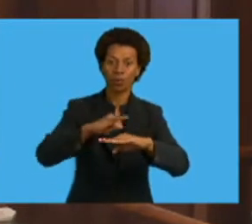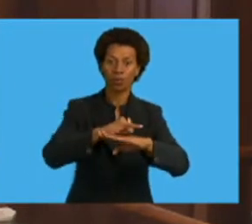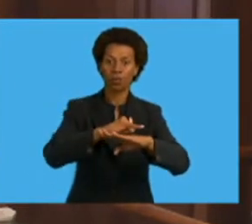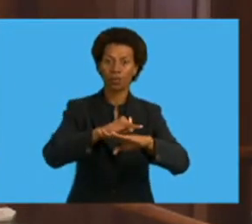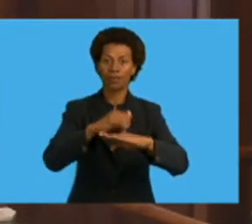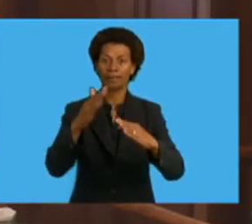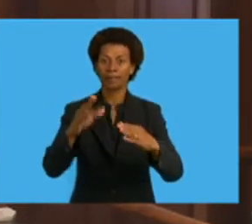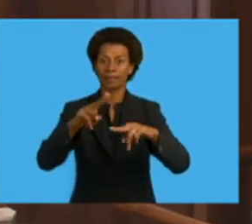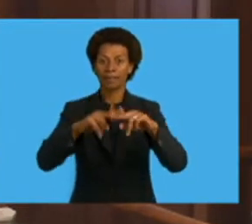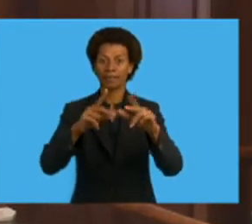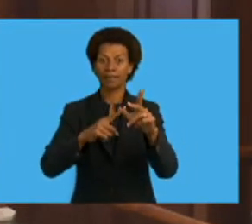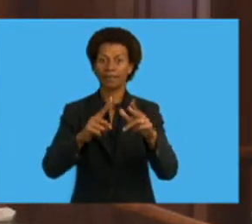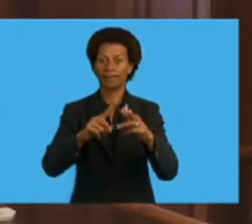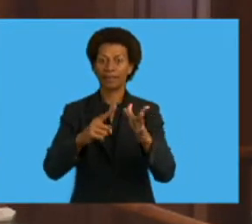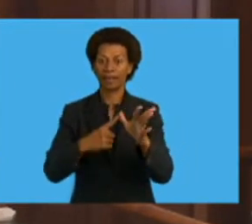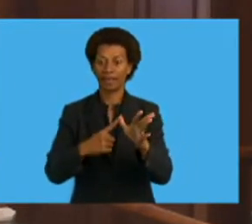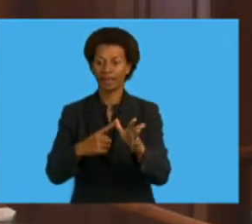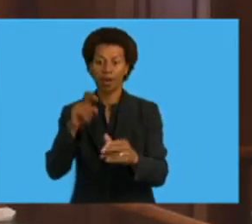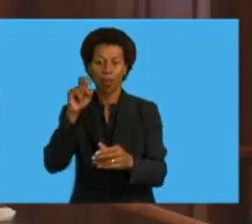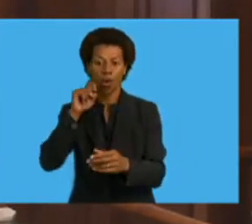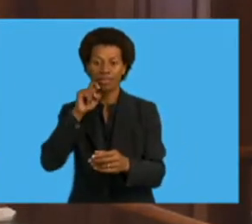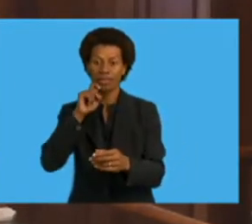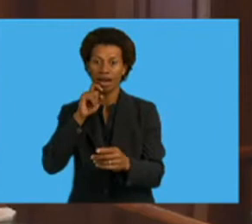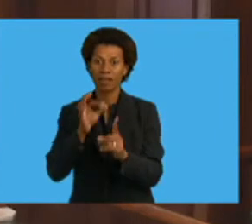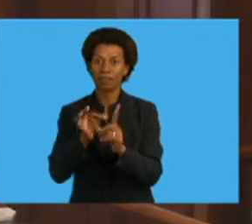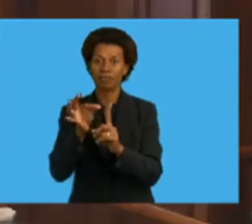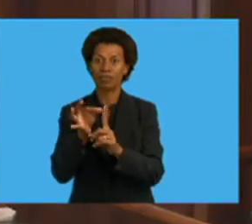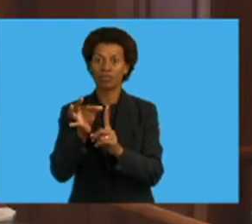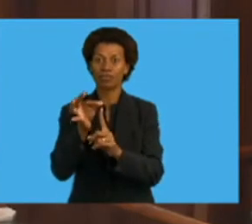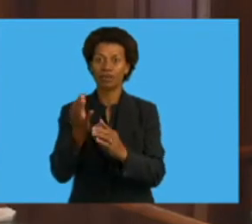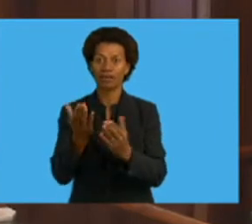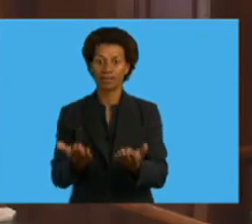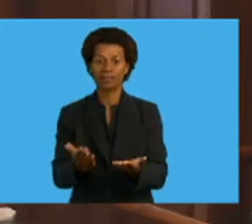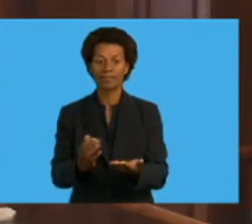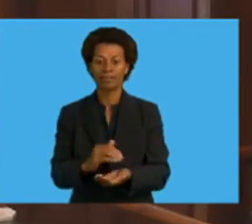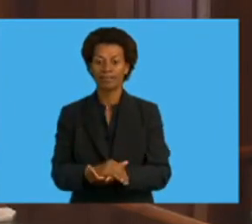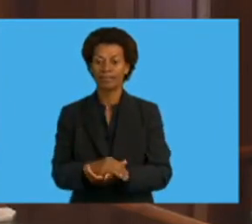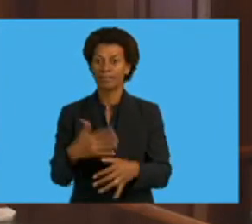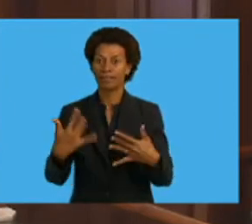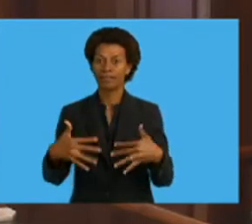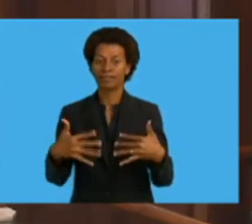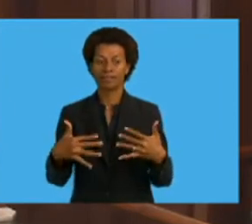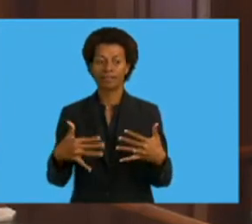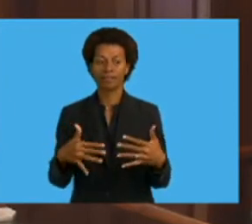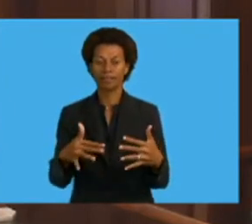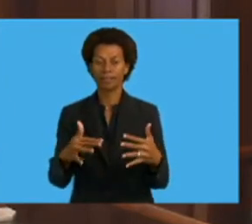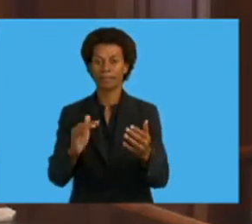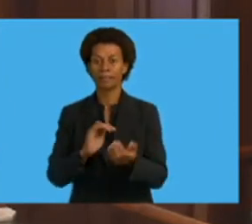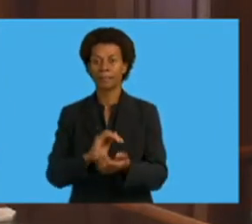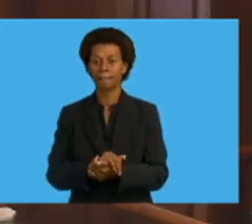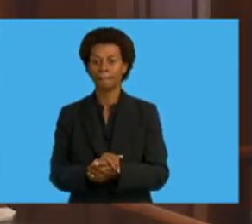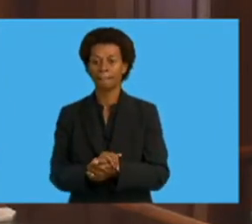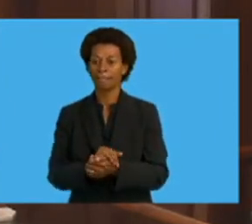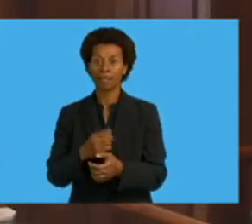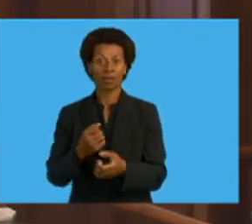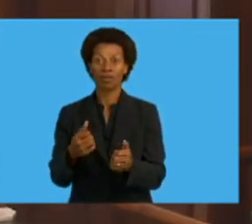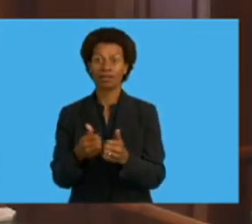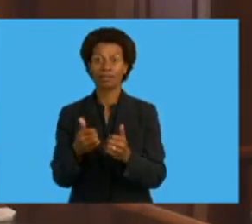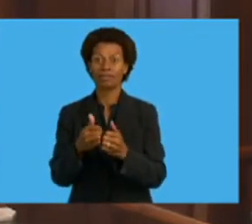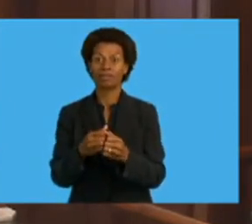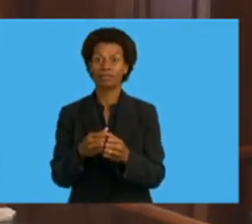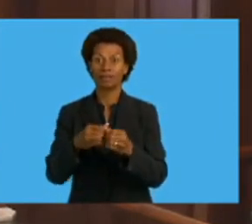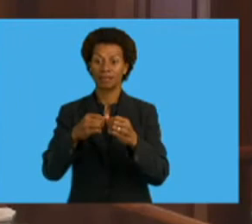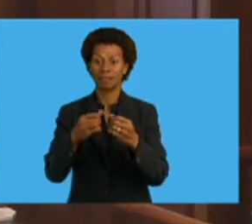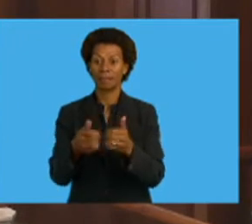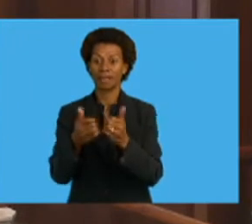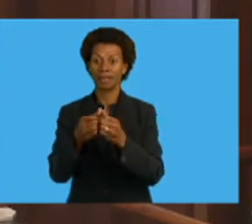water systems has increased exponentially. We have enhanced our manner in the world and are leading